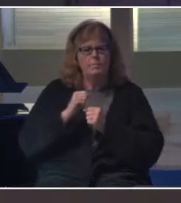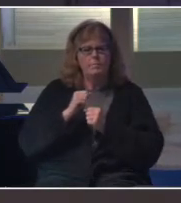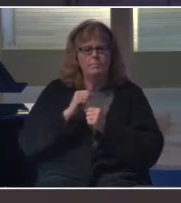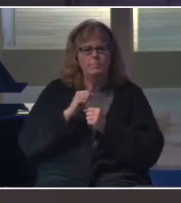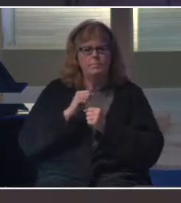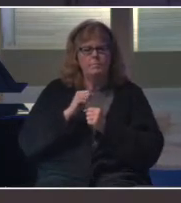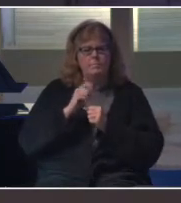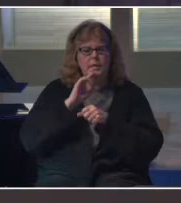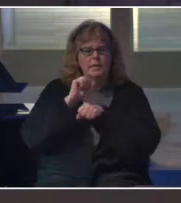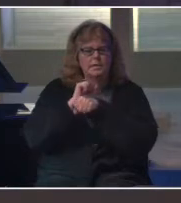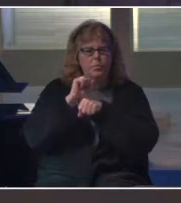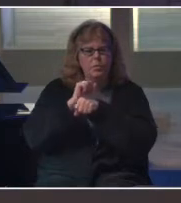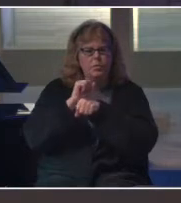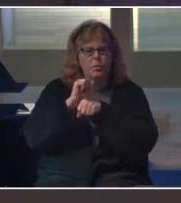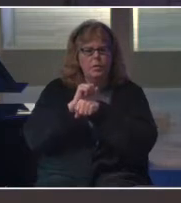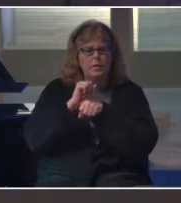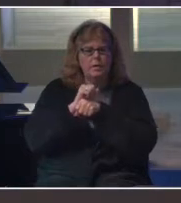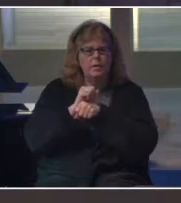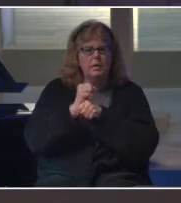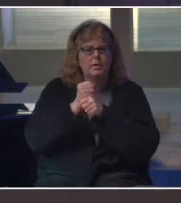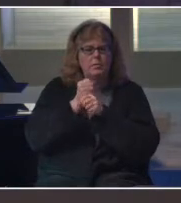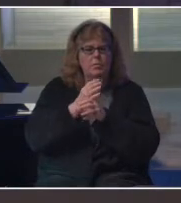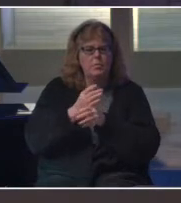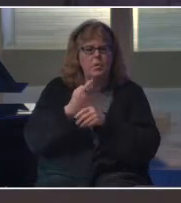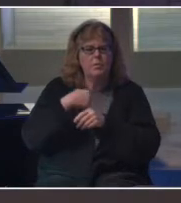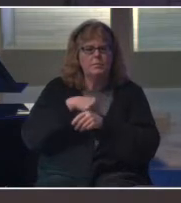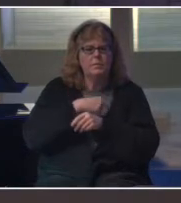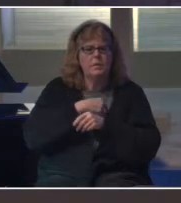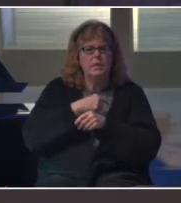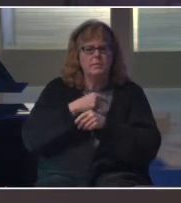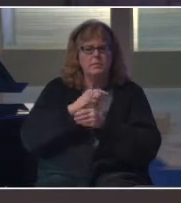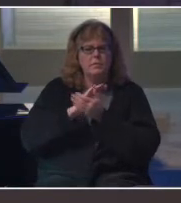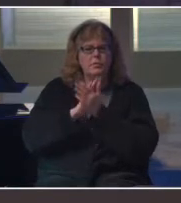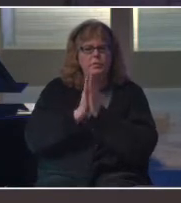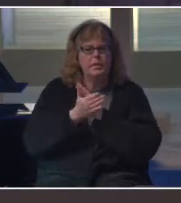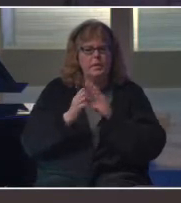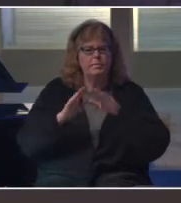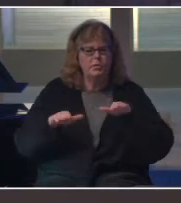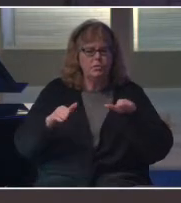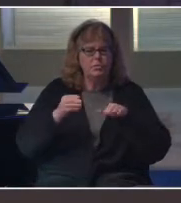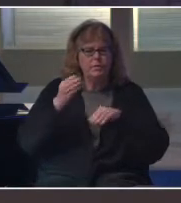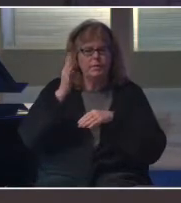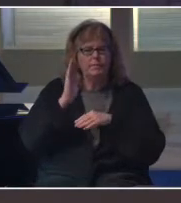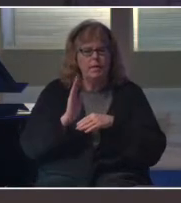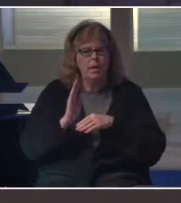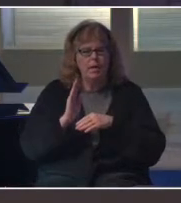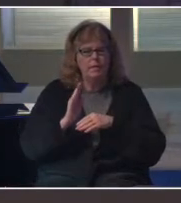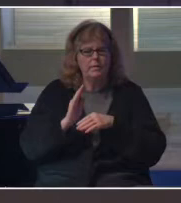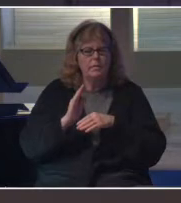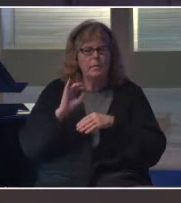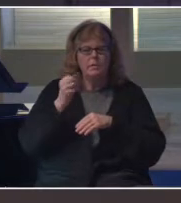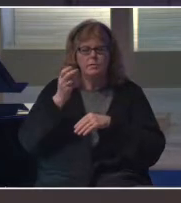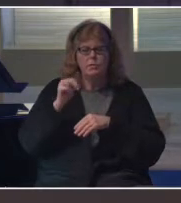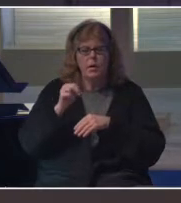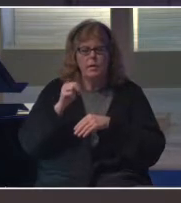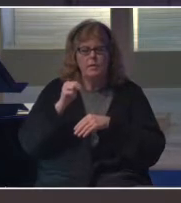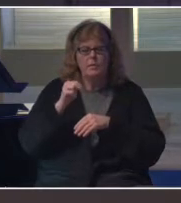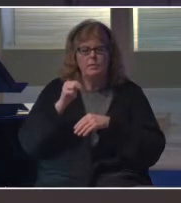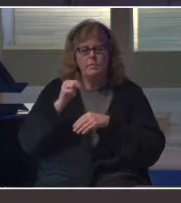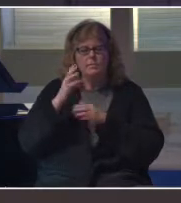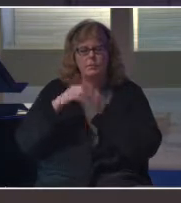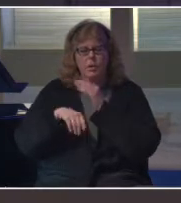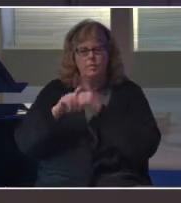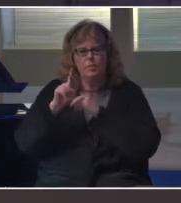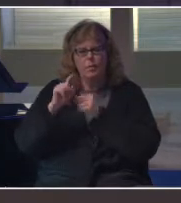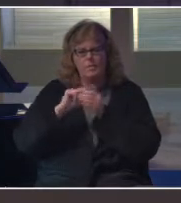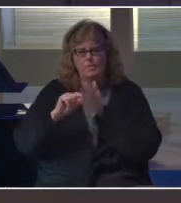is at work in causing us to become children of God. As John tells us in John chapter